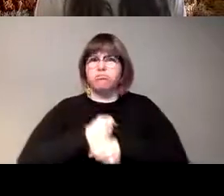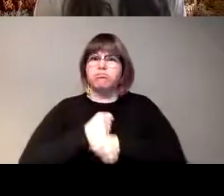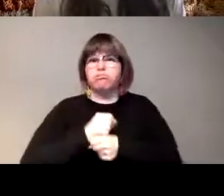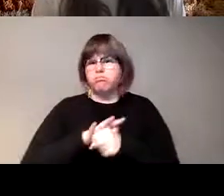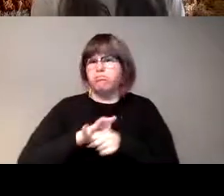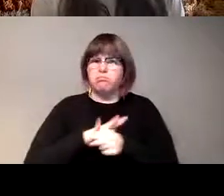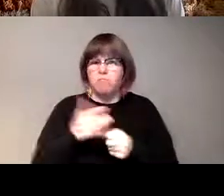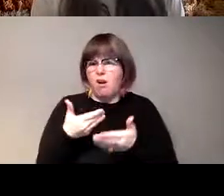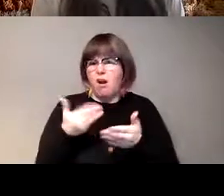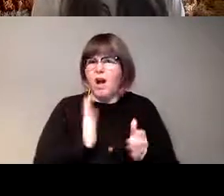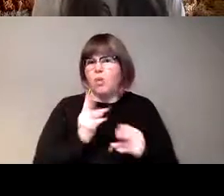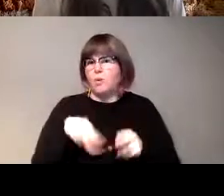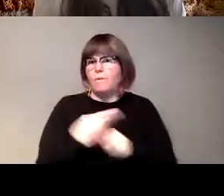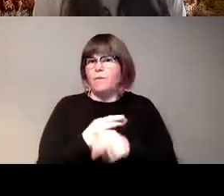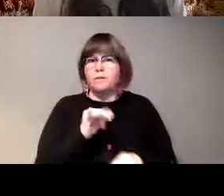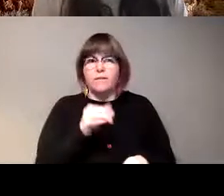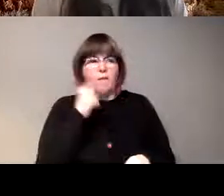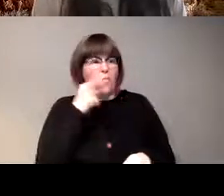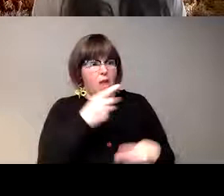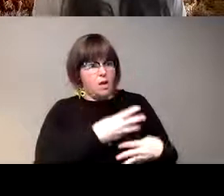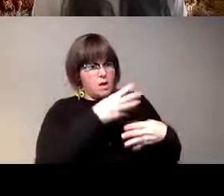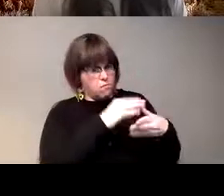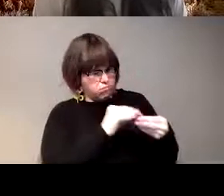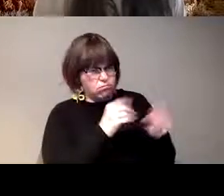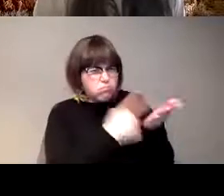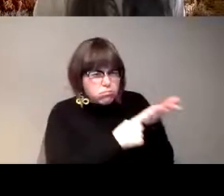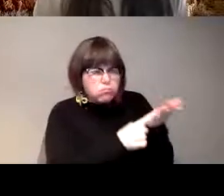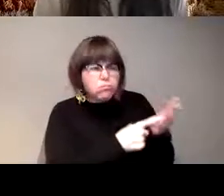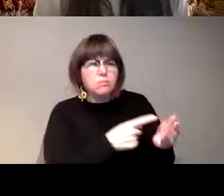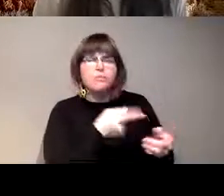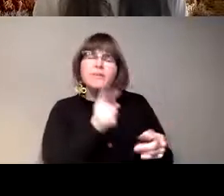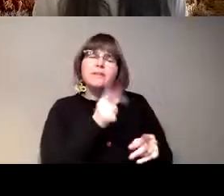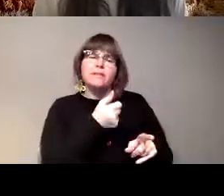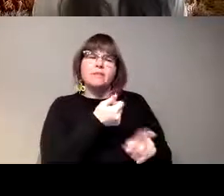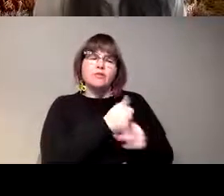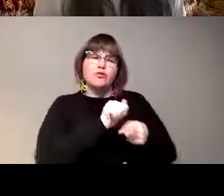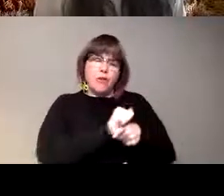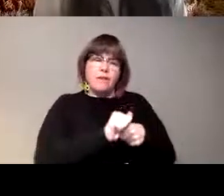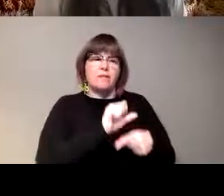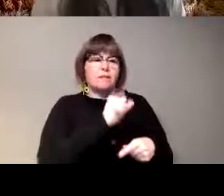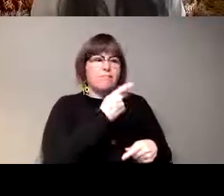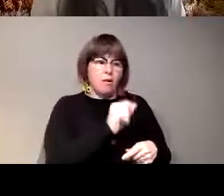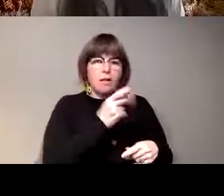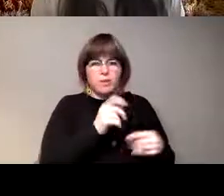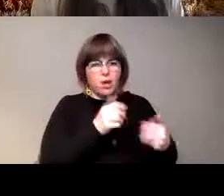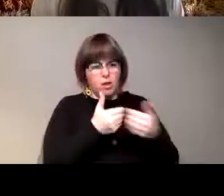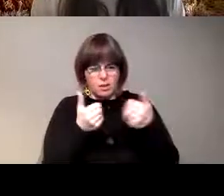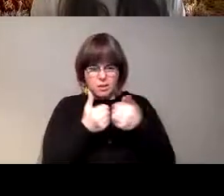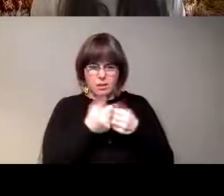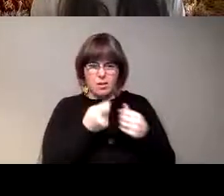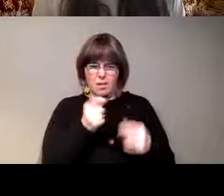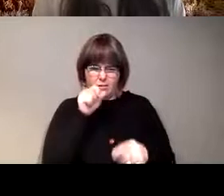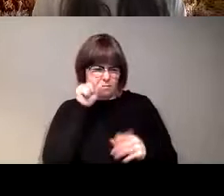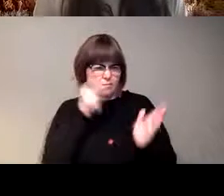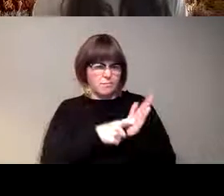universe. So if it weren't for the volunteers who were trained to look at spiral and elliptical, but also knew to identify something unique, this